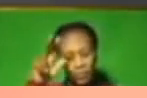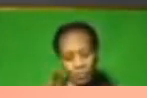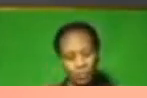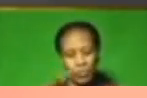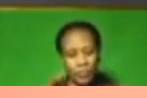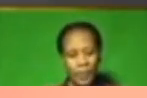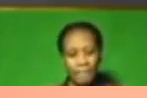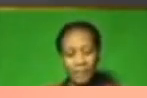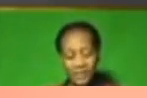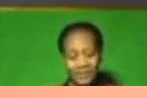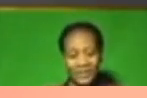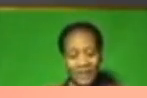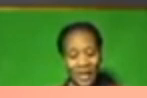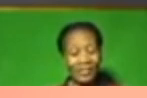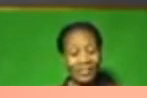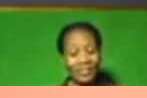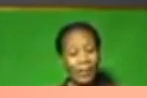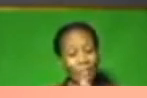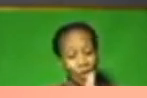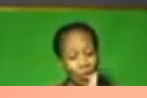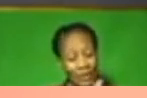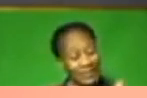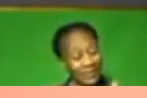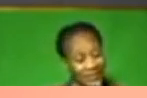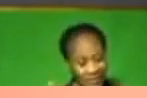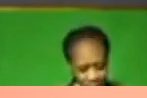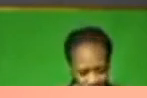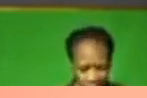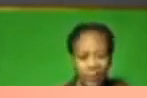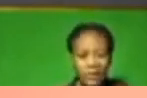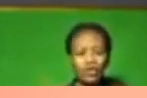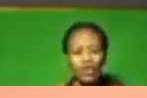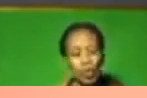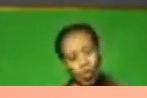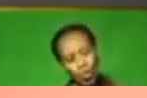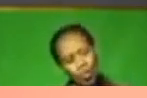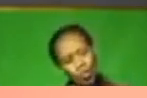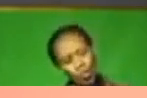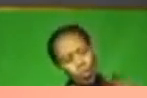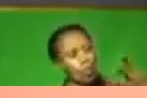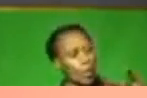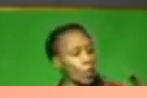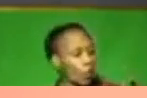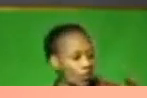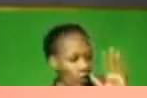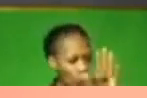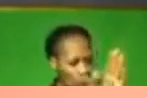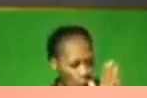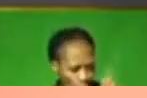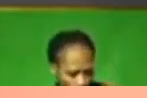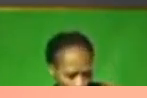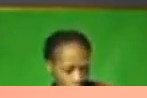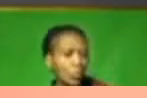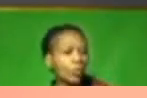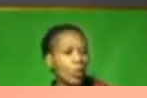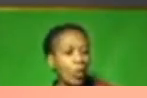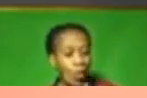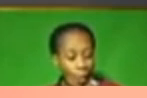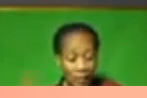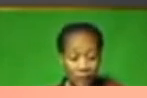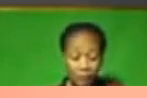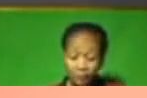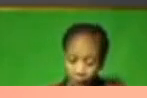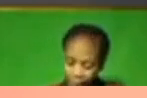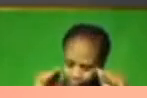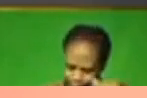health compact which outlines the priorities we have identified and collectively agreed